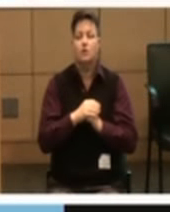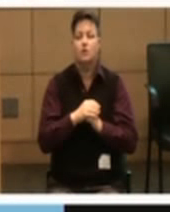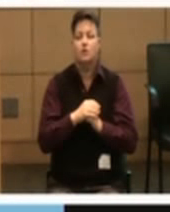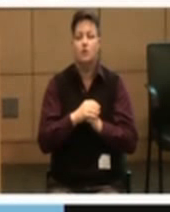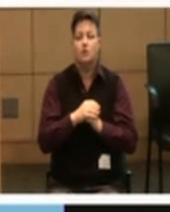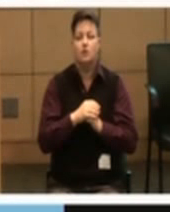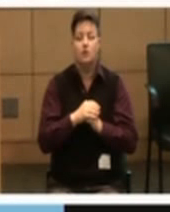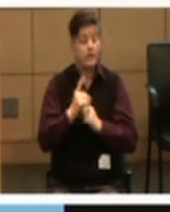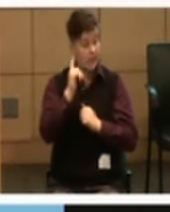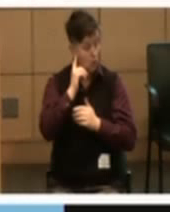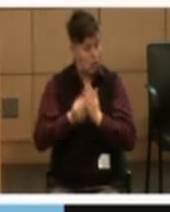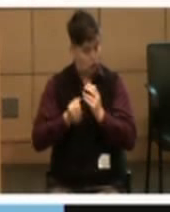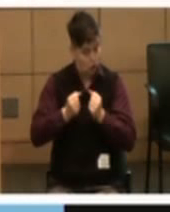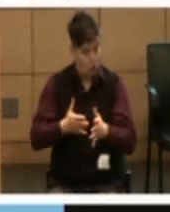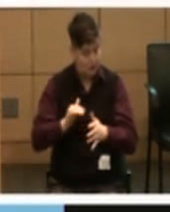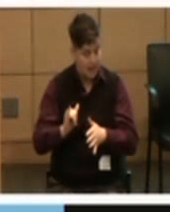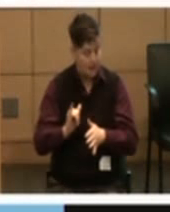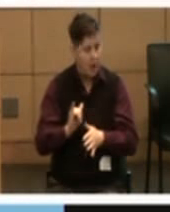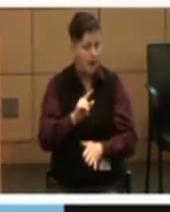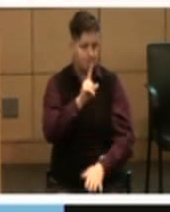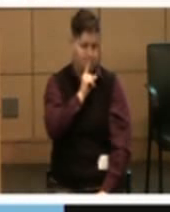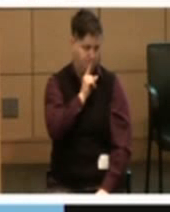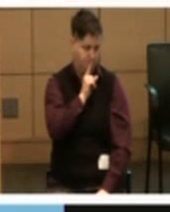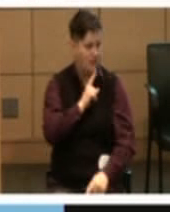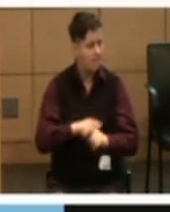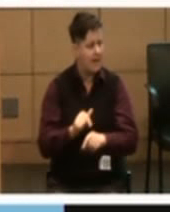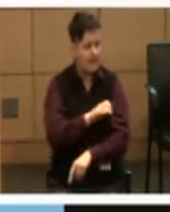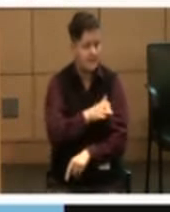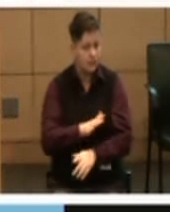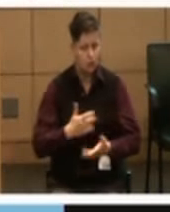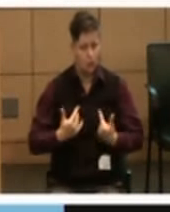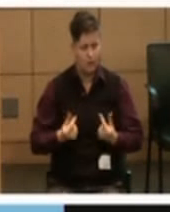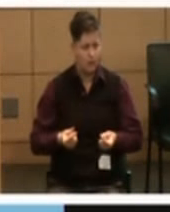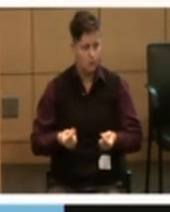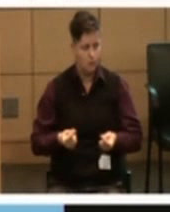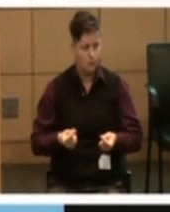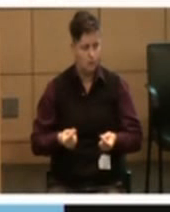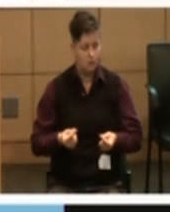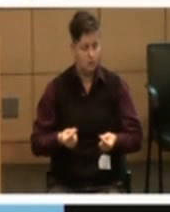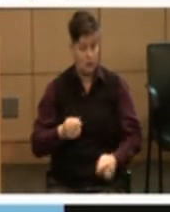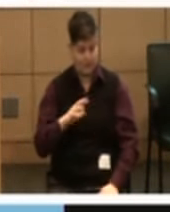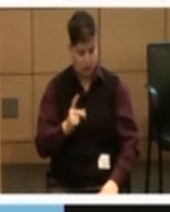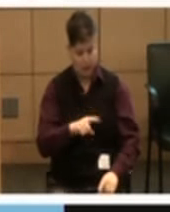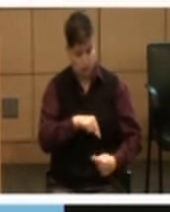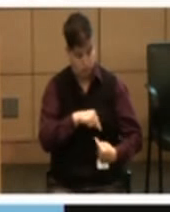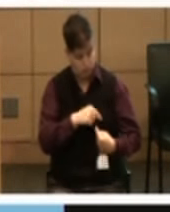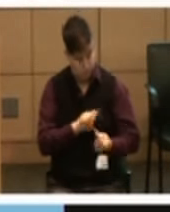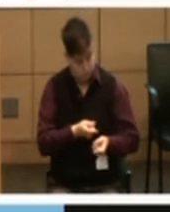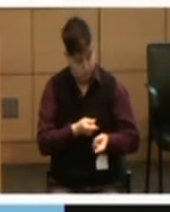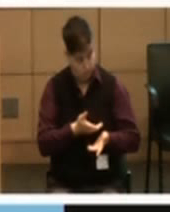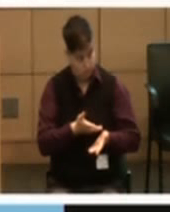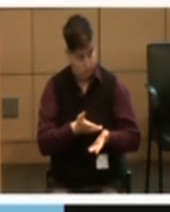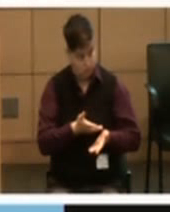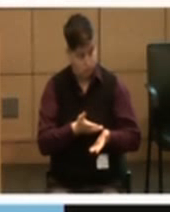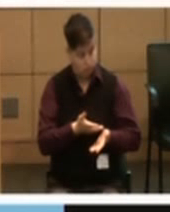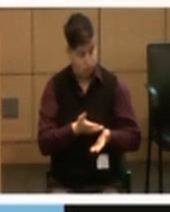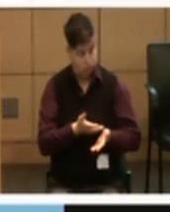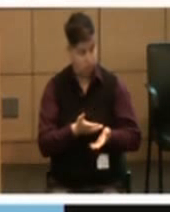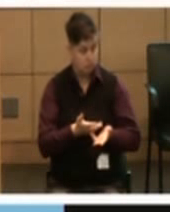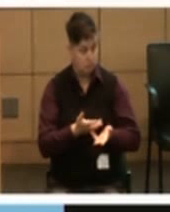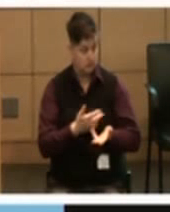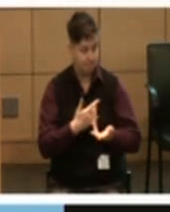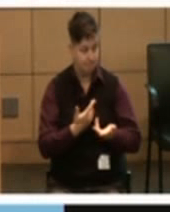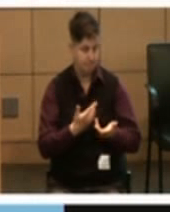is causing this, but as a clinician, what do you do? So you've had a child that's been having essentially monaural